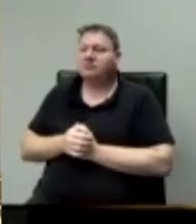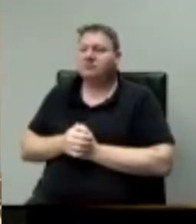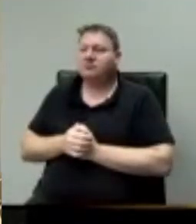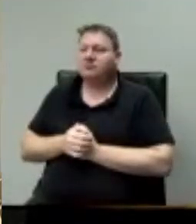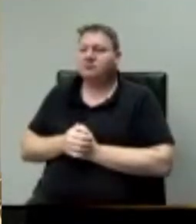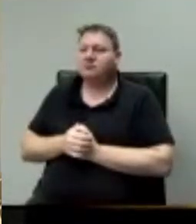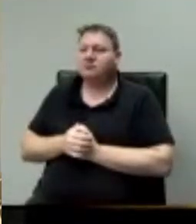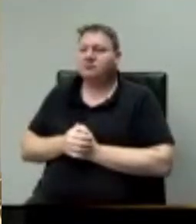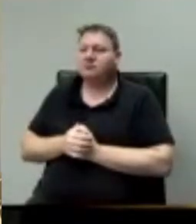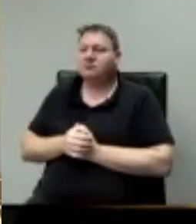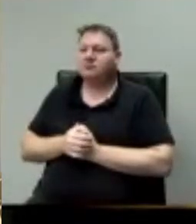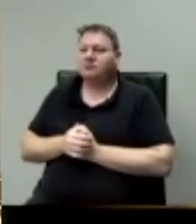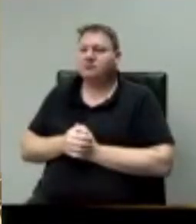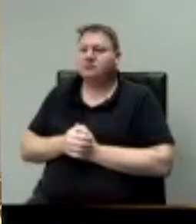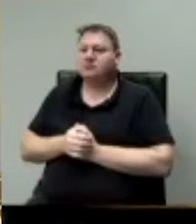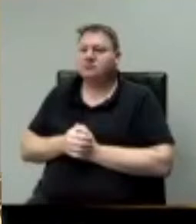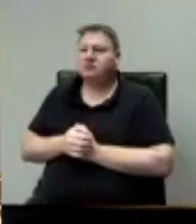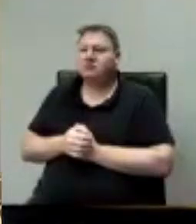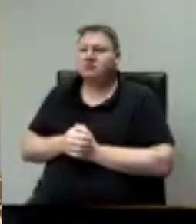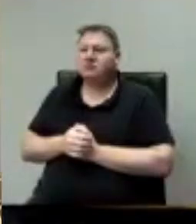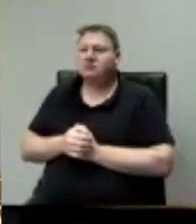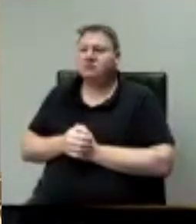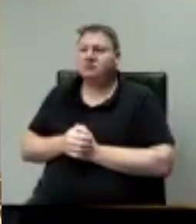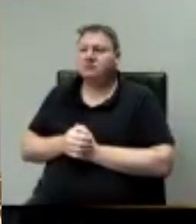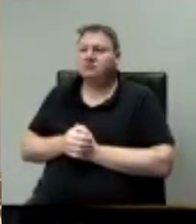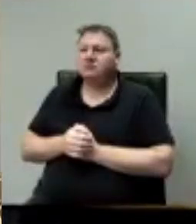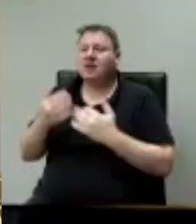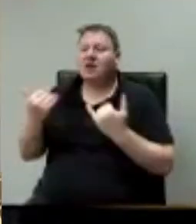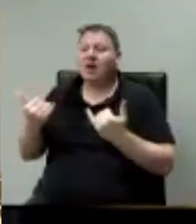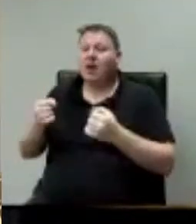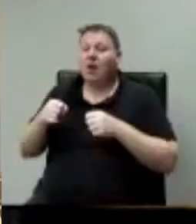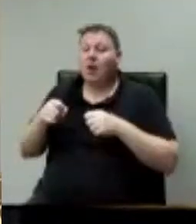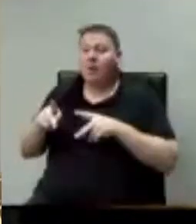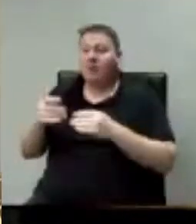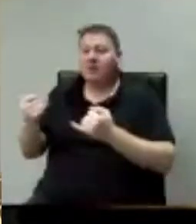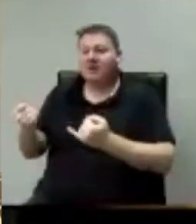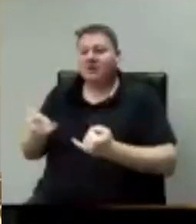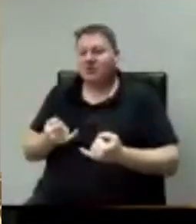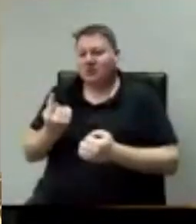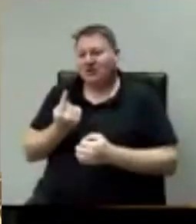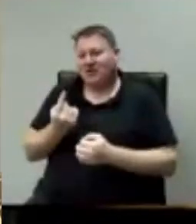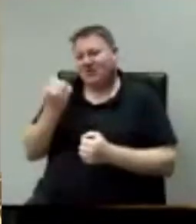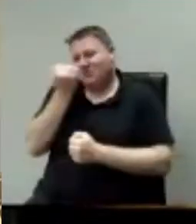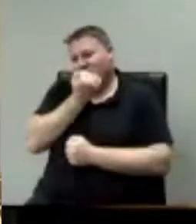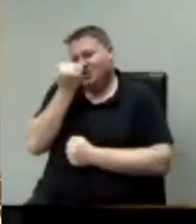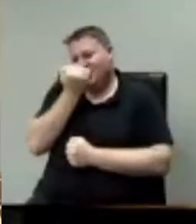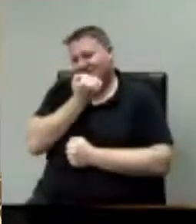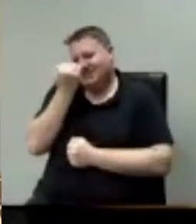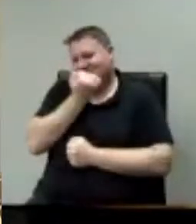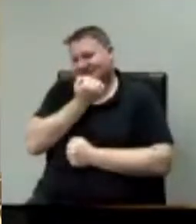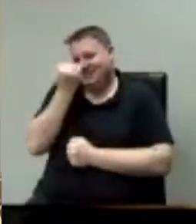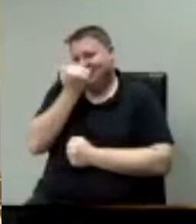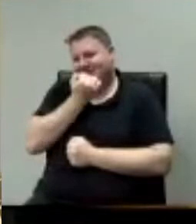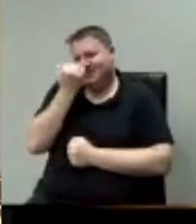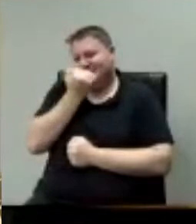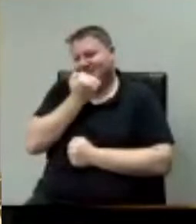I now give you an opportunity to introduce yourself. My apologies.